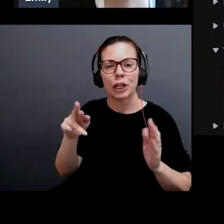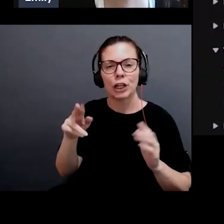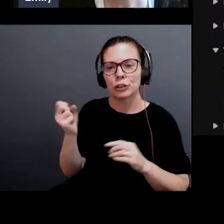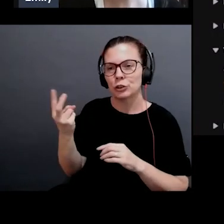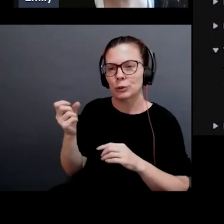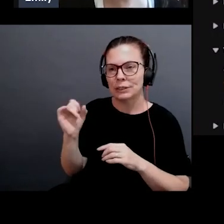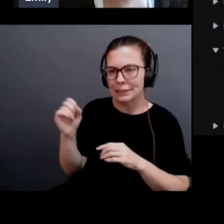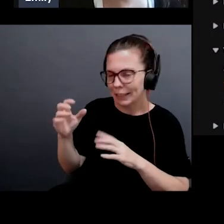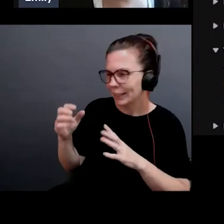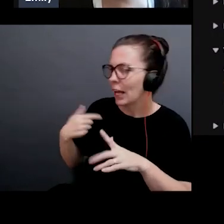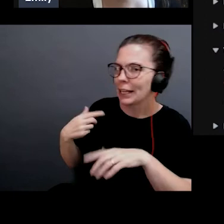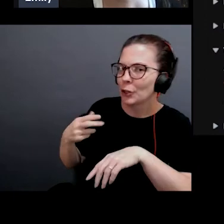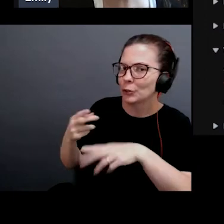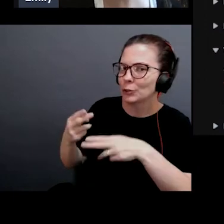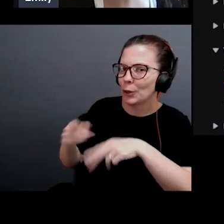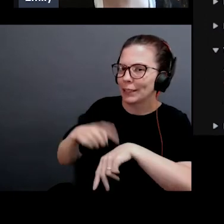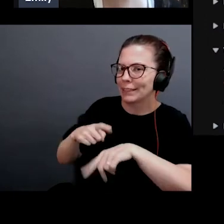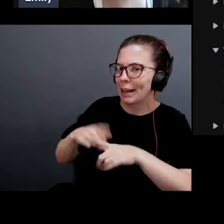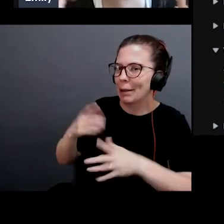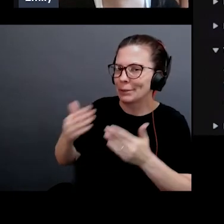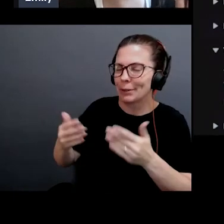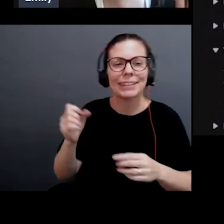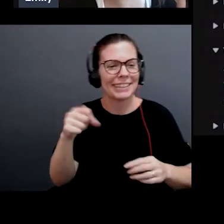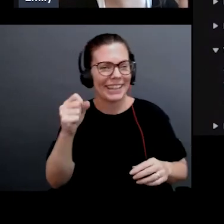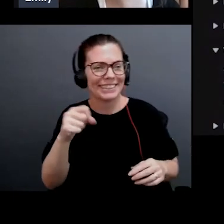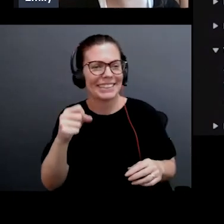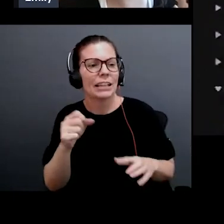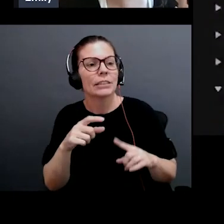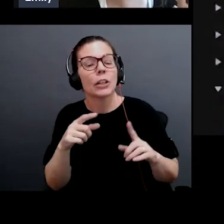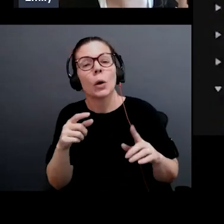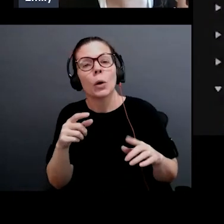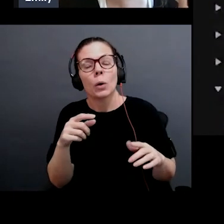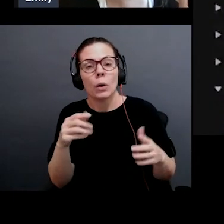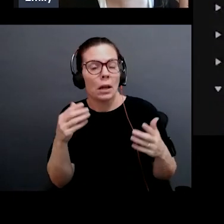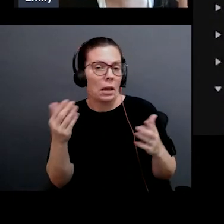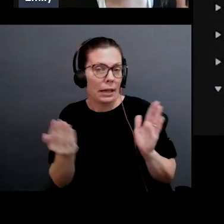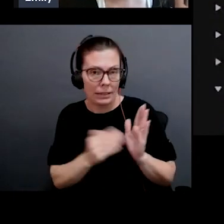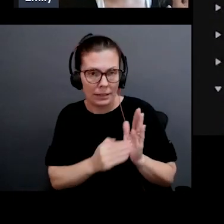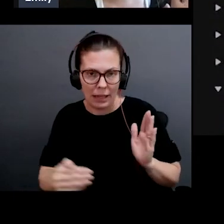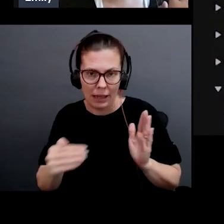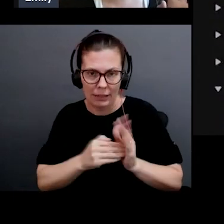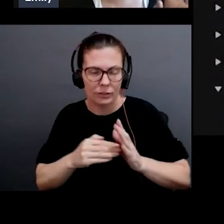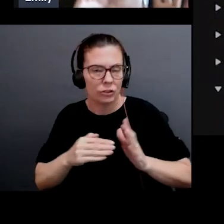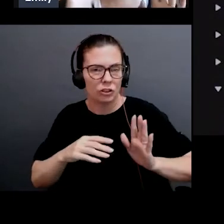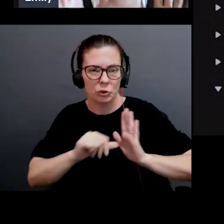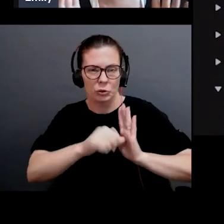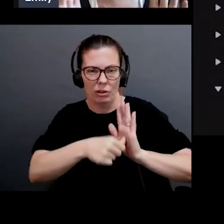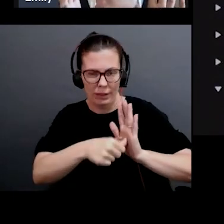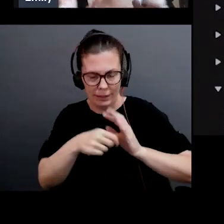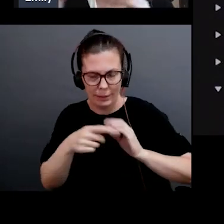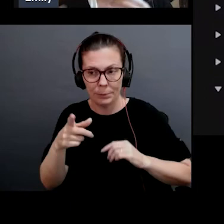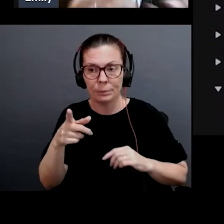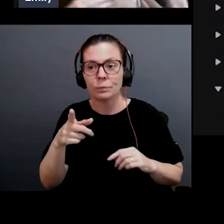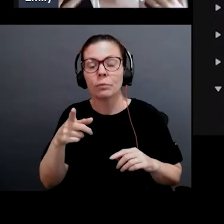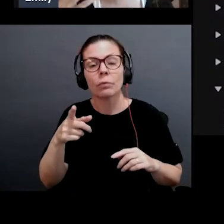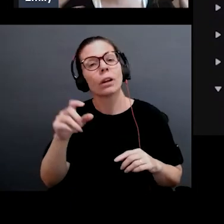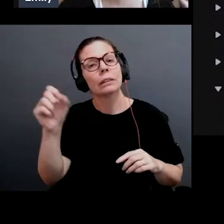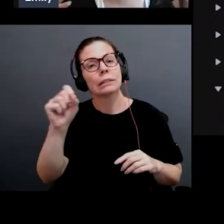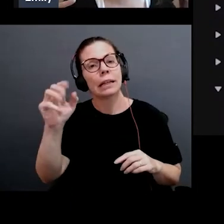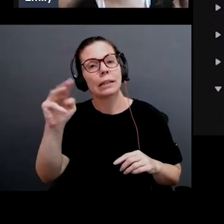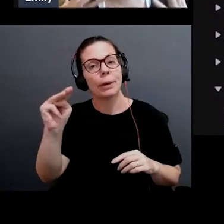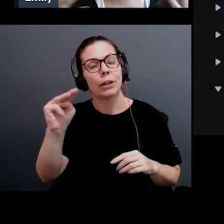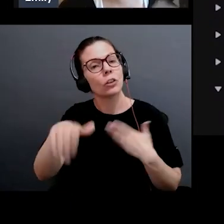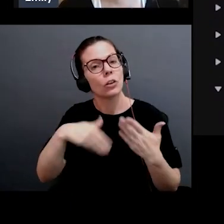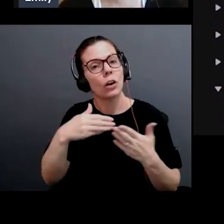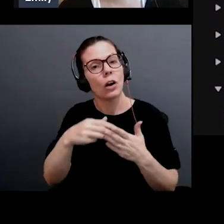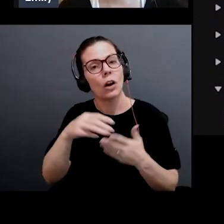on time. So Yes, indeed. And so again, just to call this out, in SageMaker, all of the